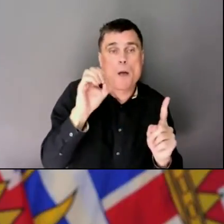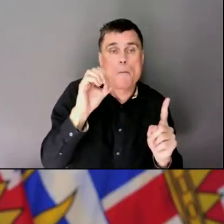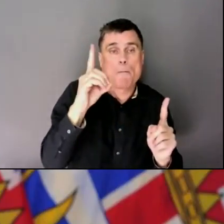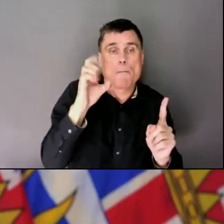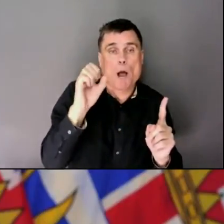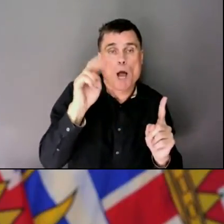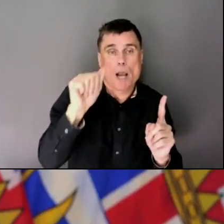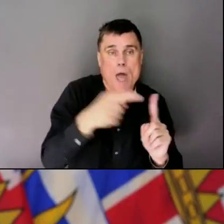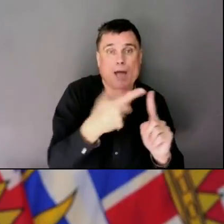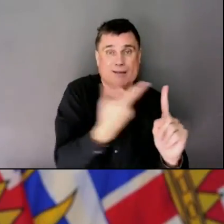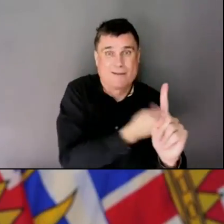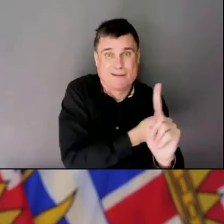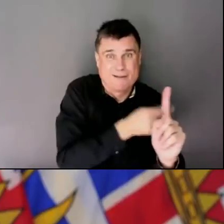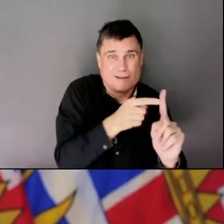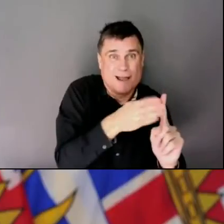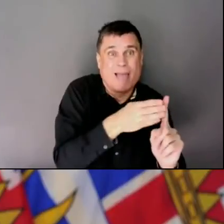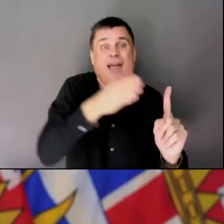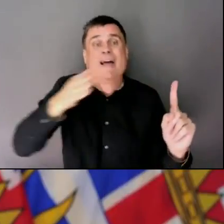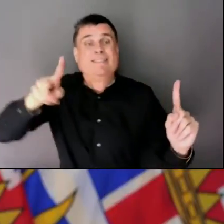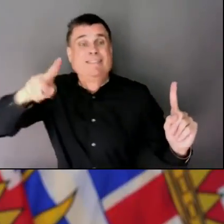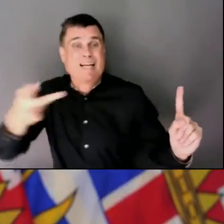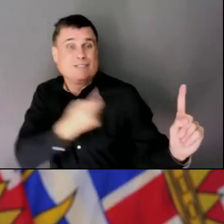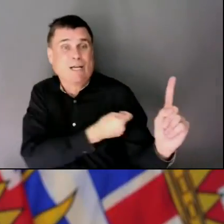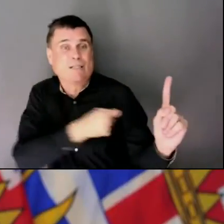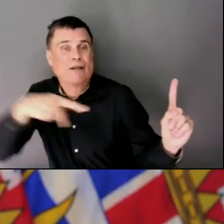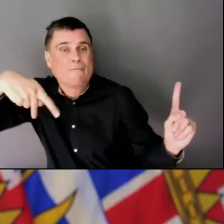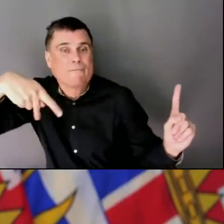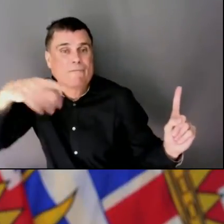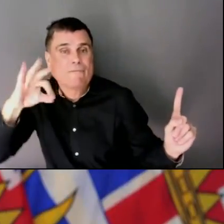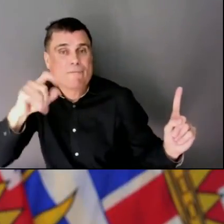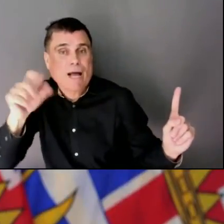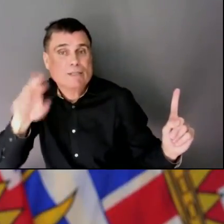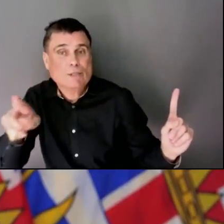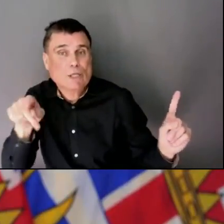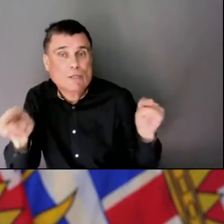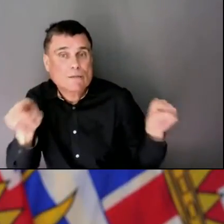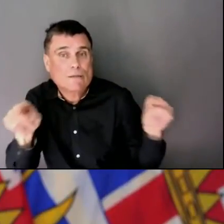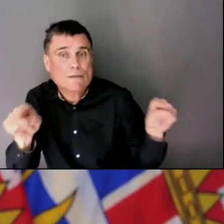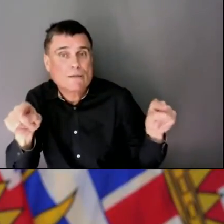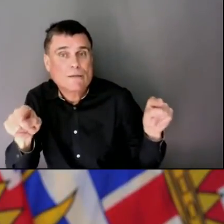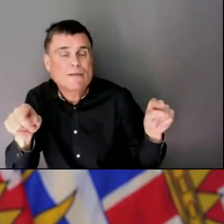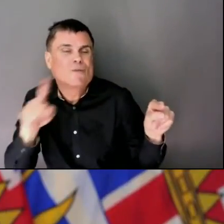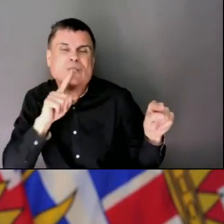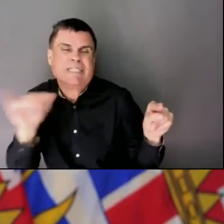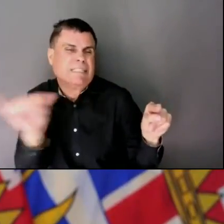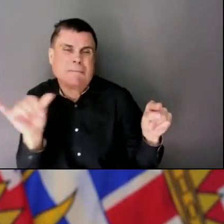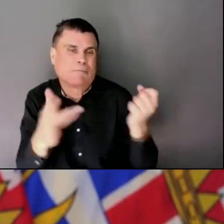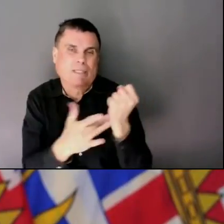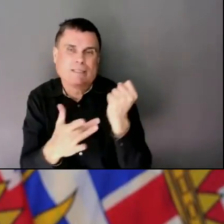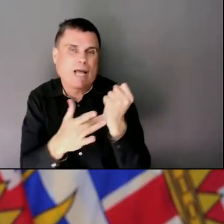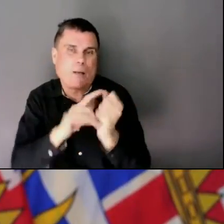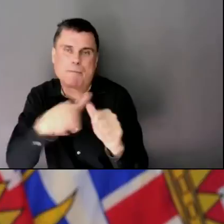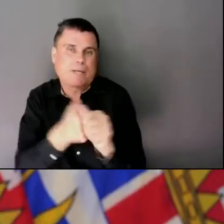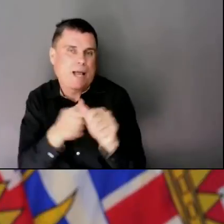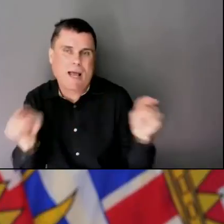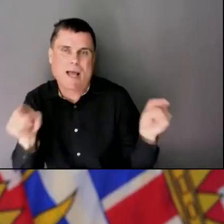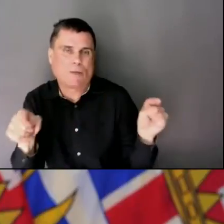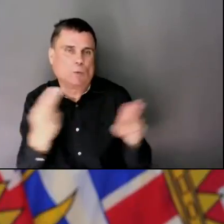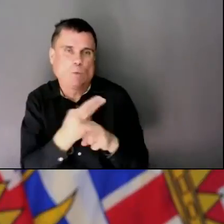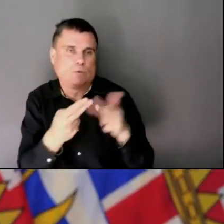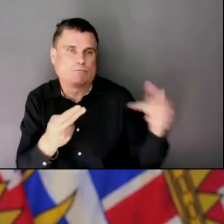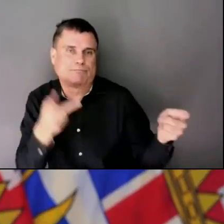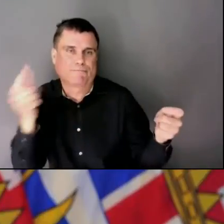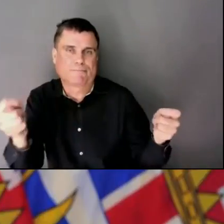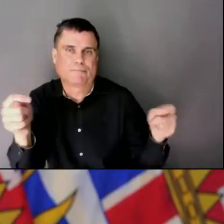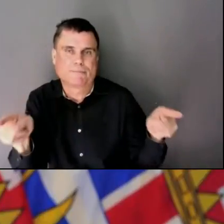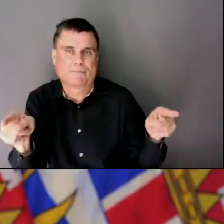both mRNA vaccines, they use the same technology, biologic plausibility, and the